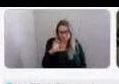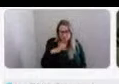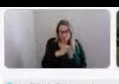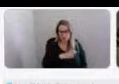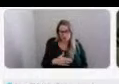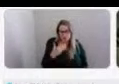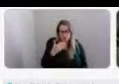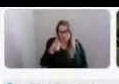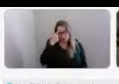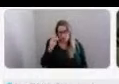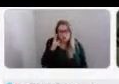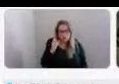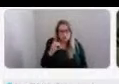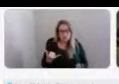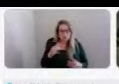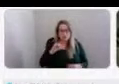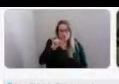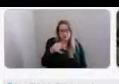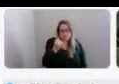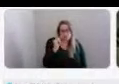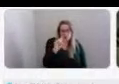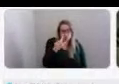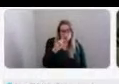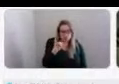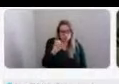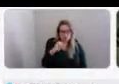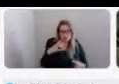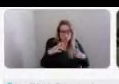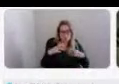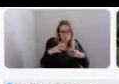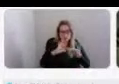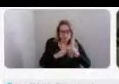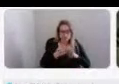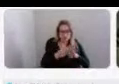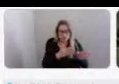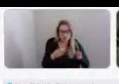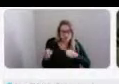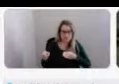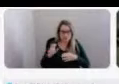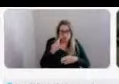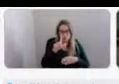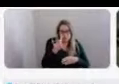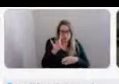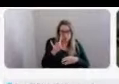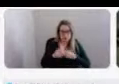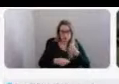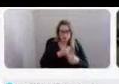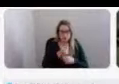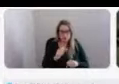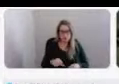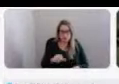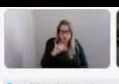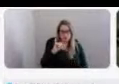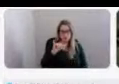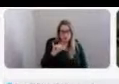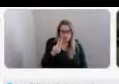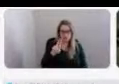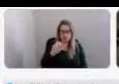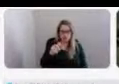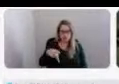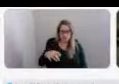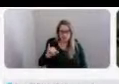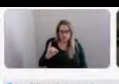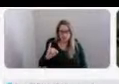you for listening today i'm julie penzola retired city planner and 28-year resident of yavapai county i'm here appealing to your sense of